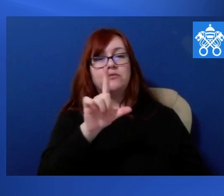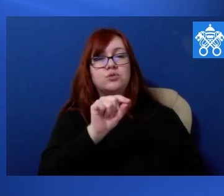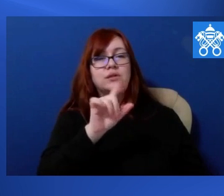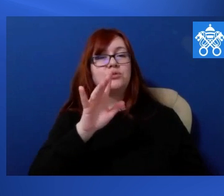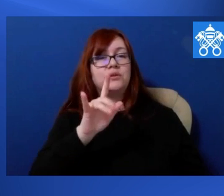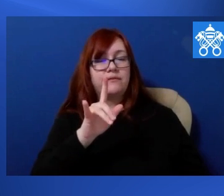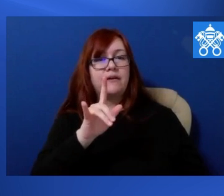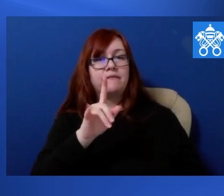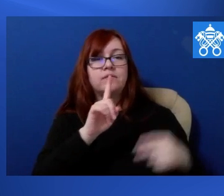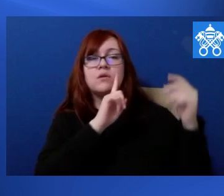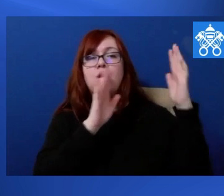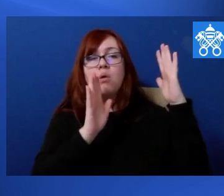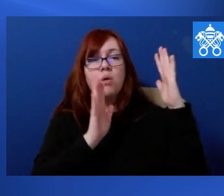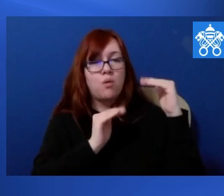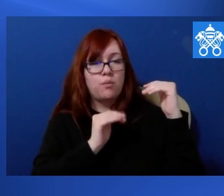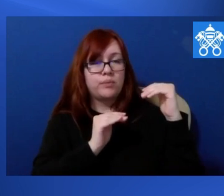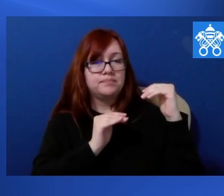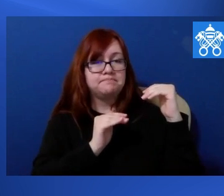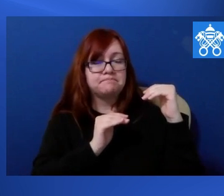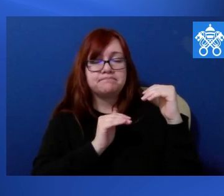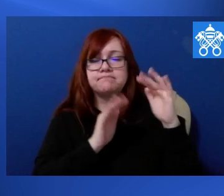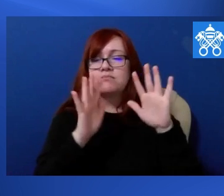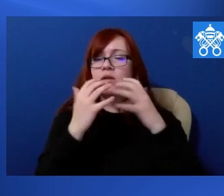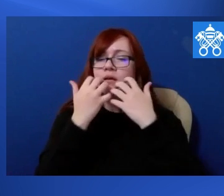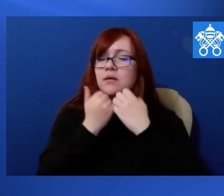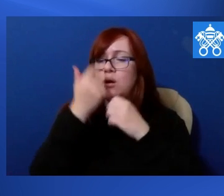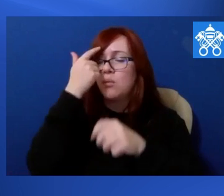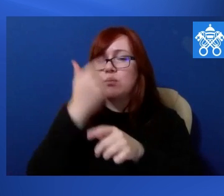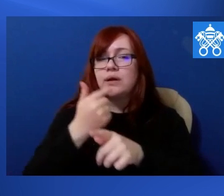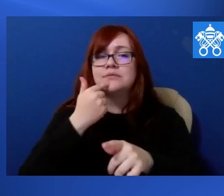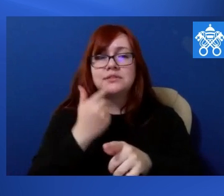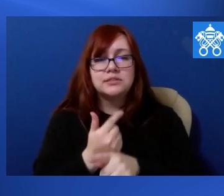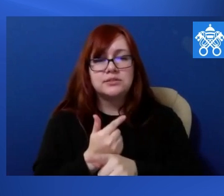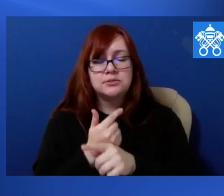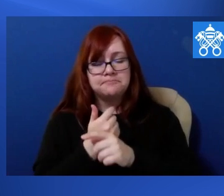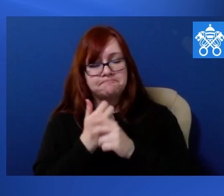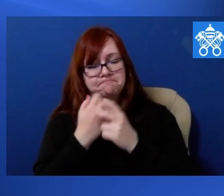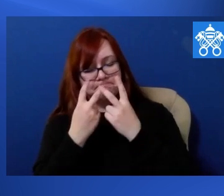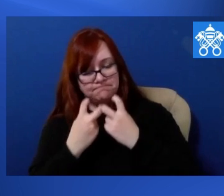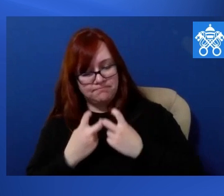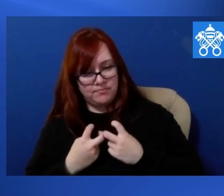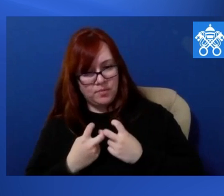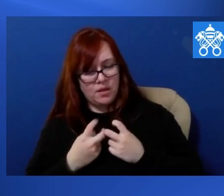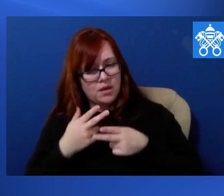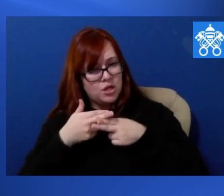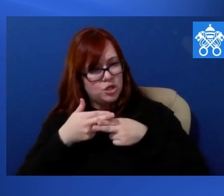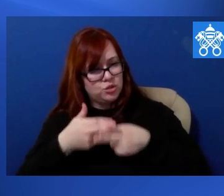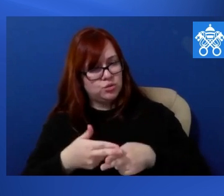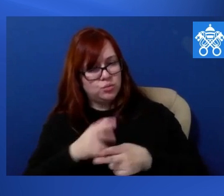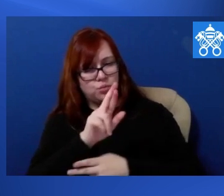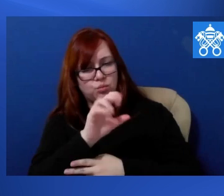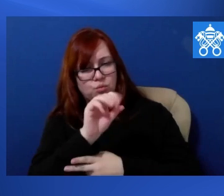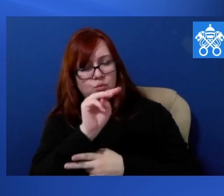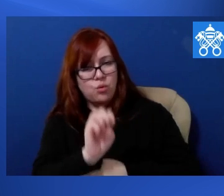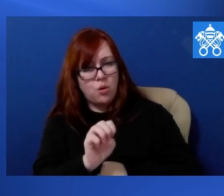Dear brothers and sisters, we can ask ourselves, is Rome preparing to become, in